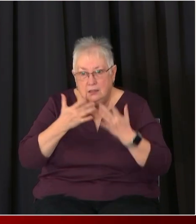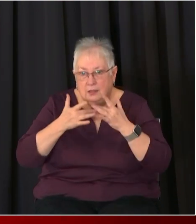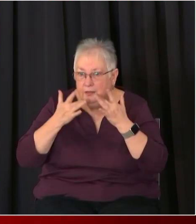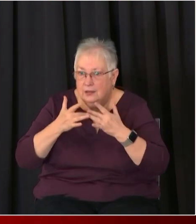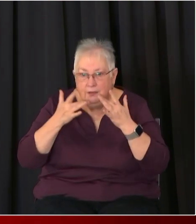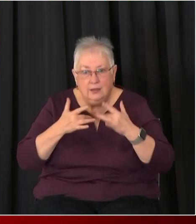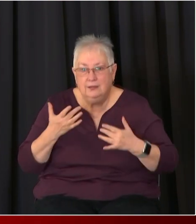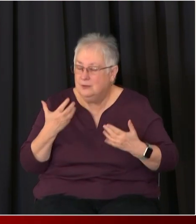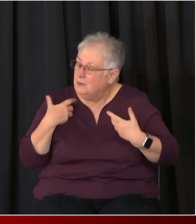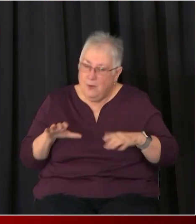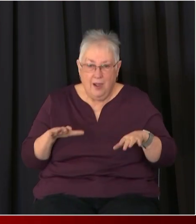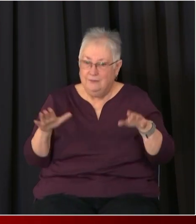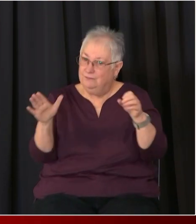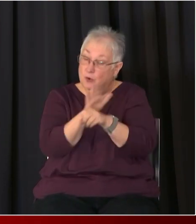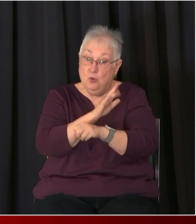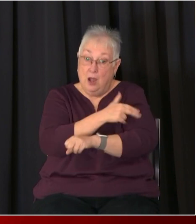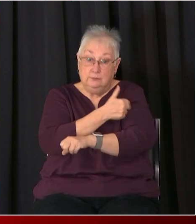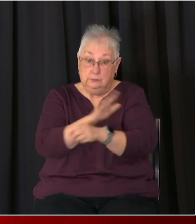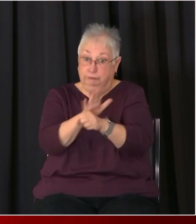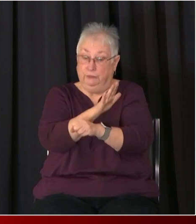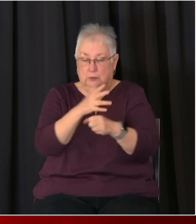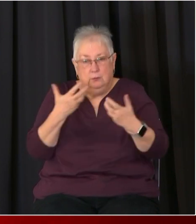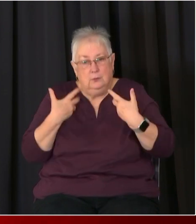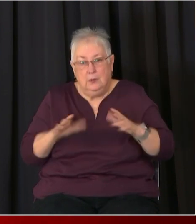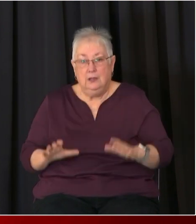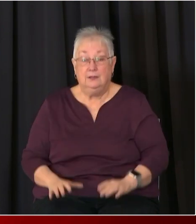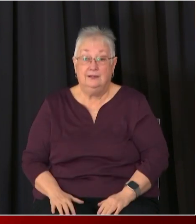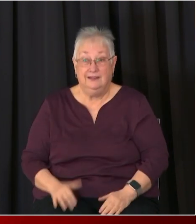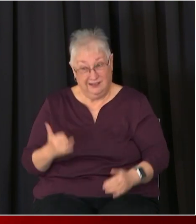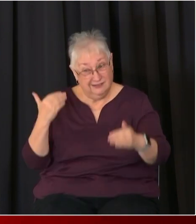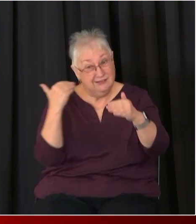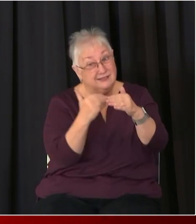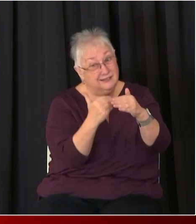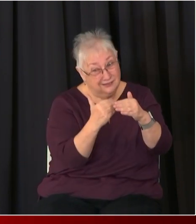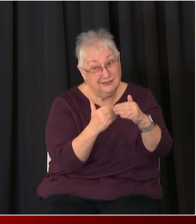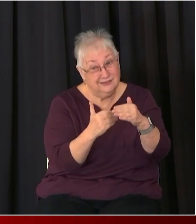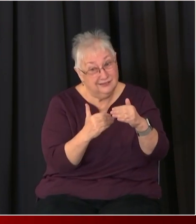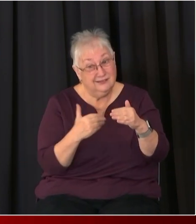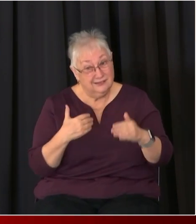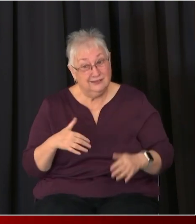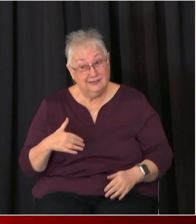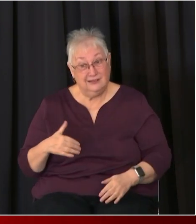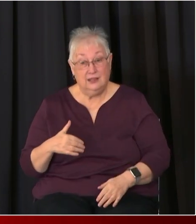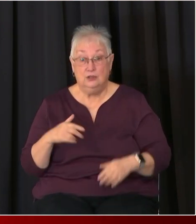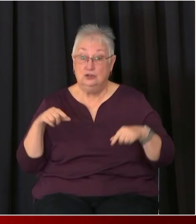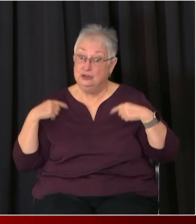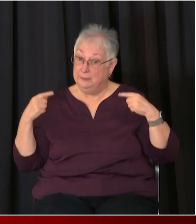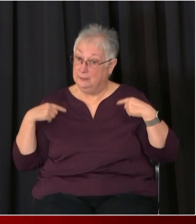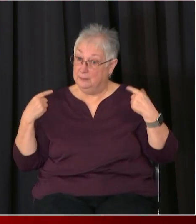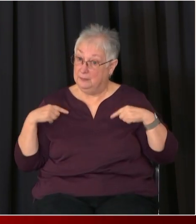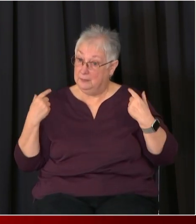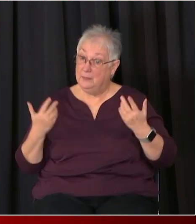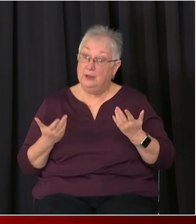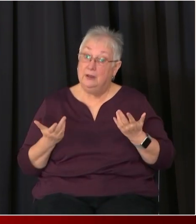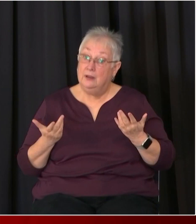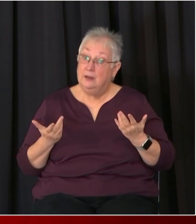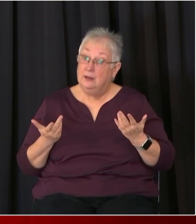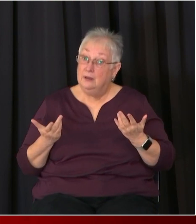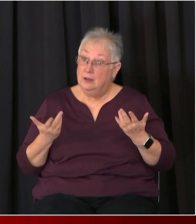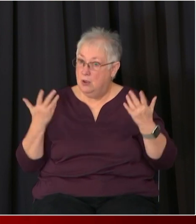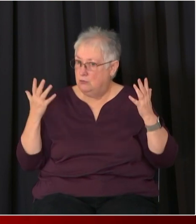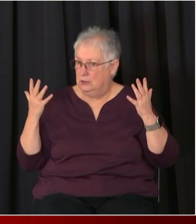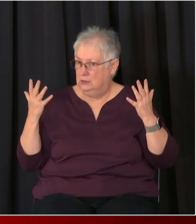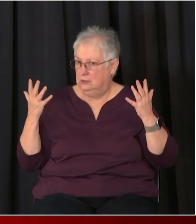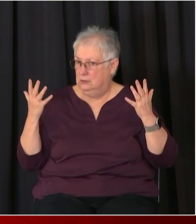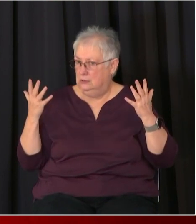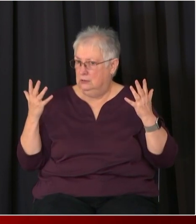like gyms, indoor gyms, which in the district, some of the gym operators have made some changes to their ventilation systems. They have made